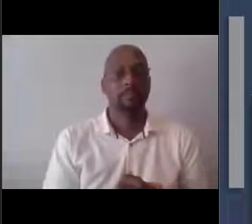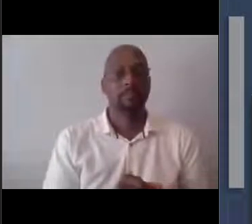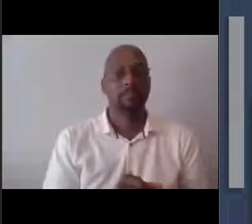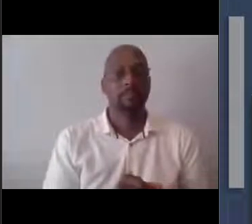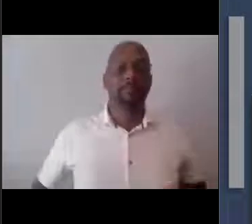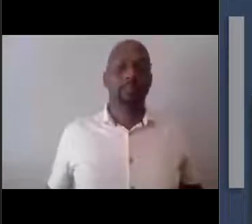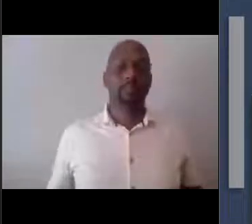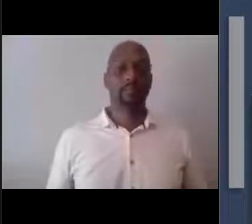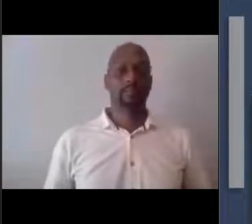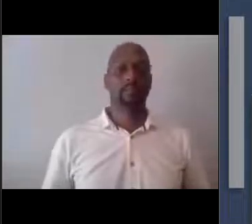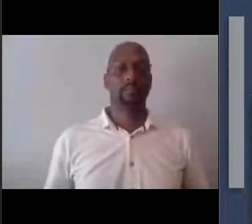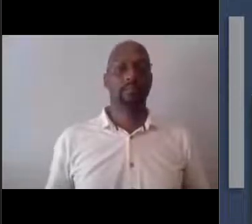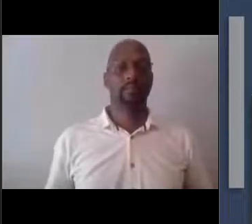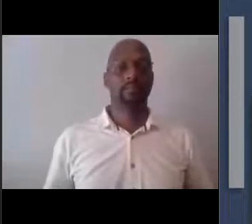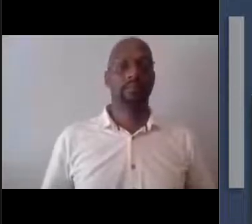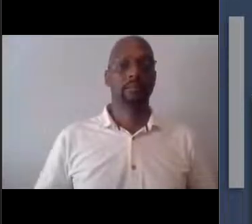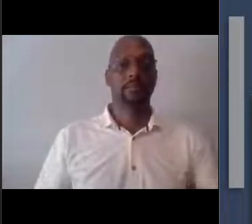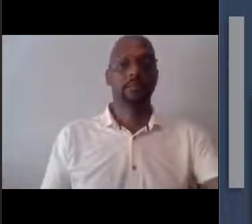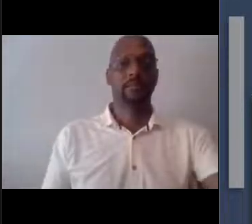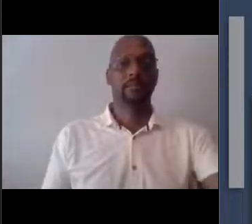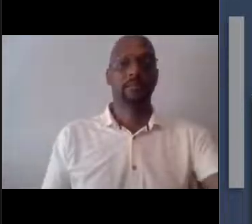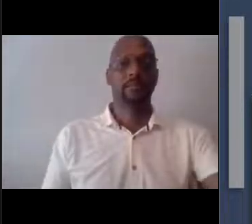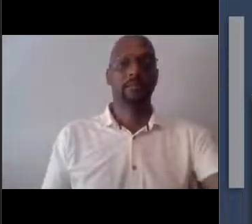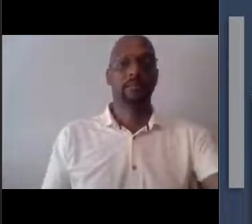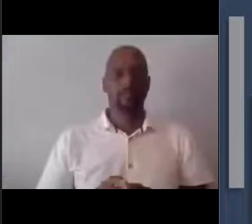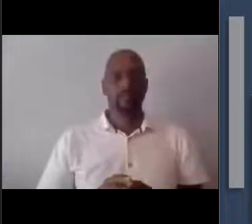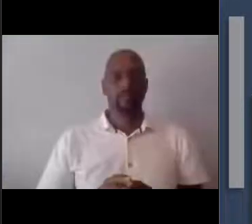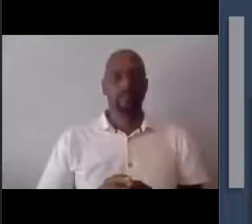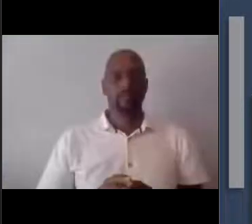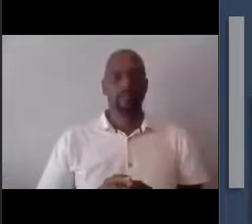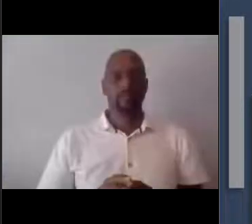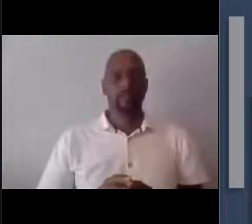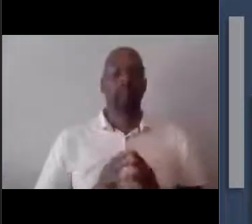Yeah. Sorry, I have to pull up this again.